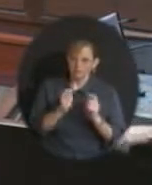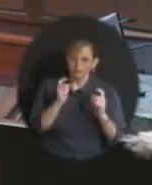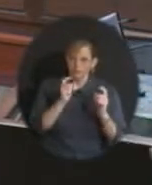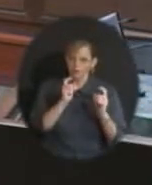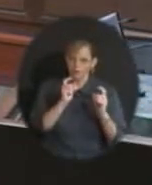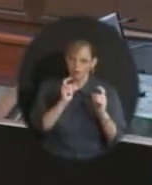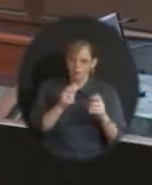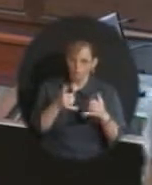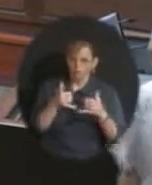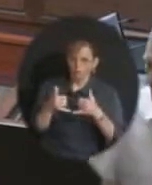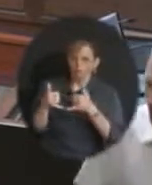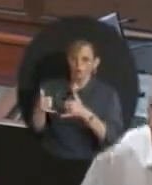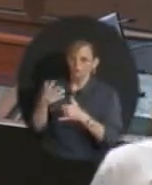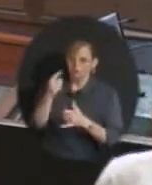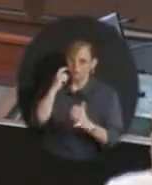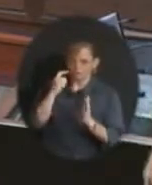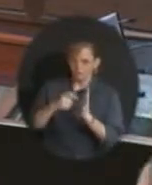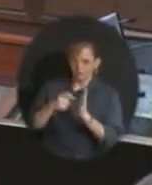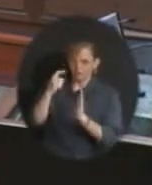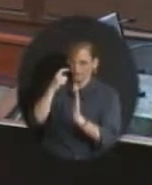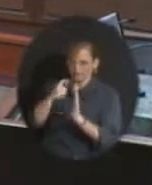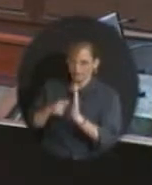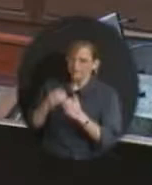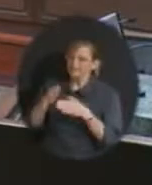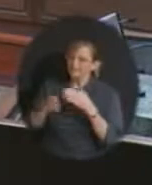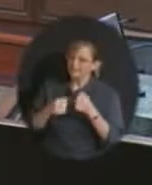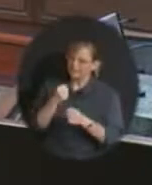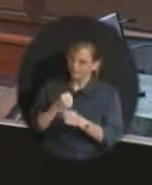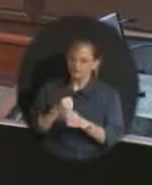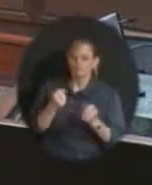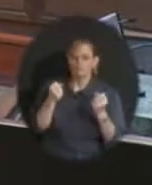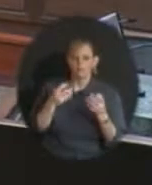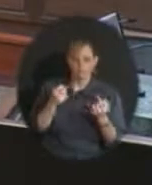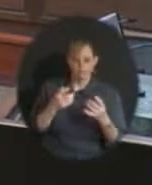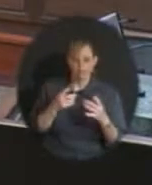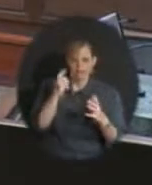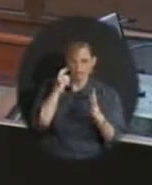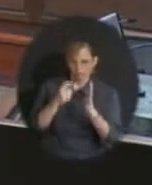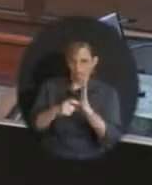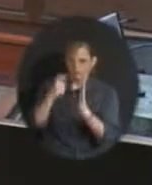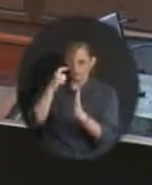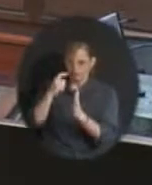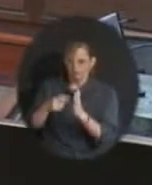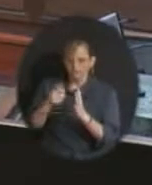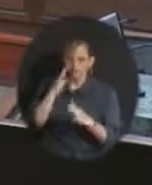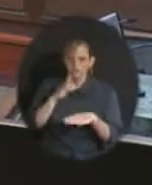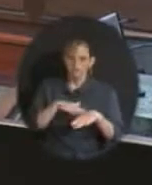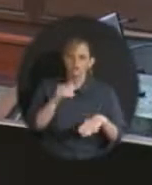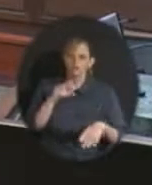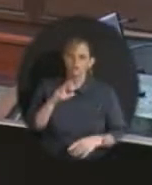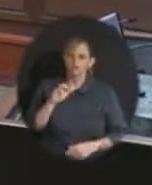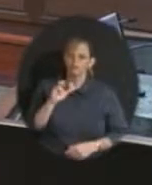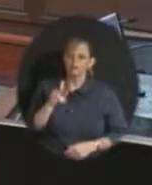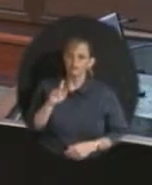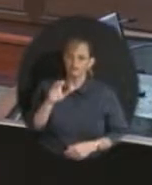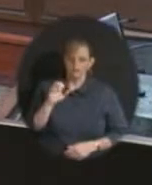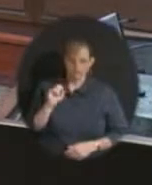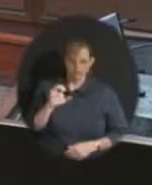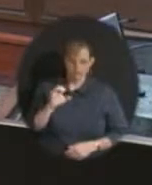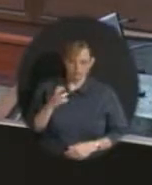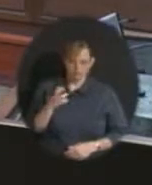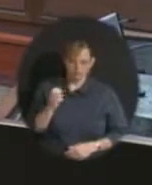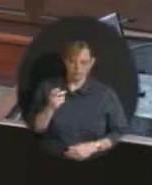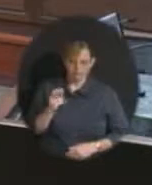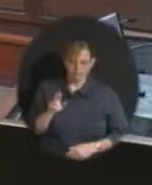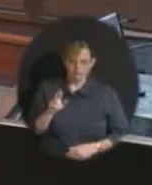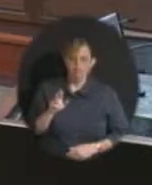lot of recognitions this evening. And I'd like to call to the podium Director of Communications, Ms. Megan Kolb, and Mr. Rick Shearer will also be the board representative